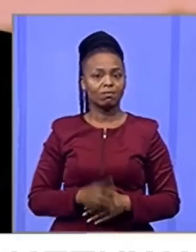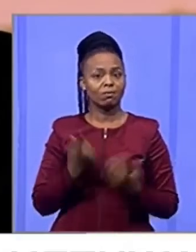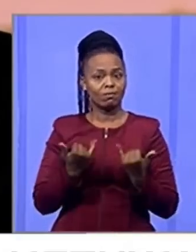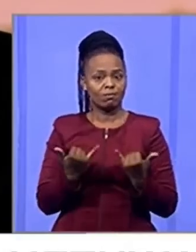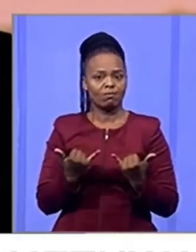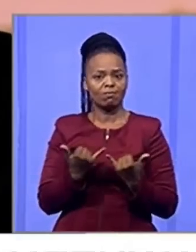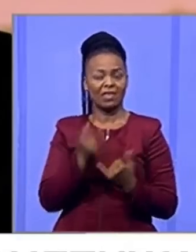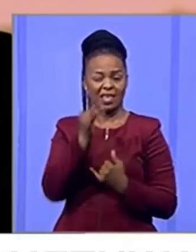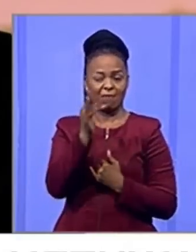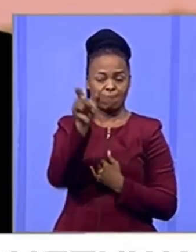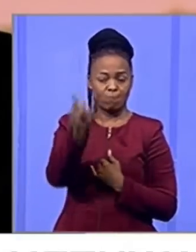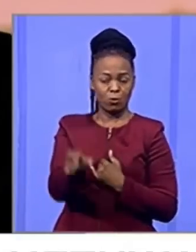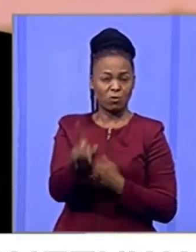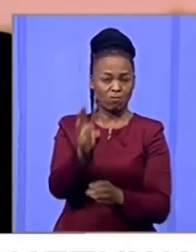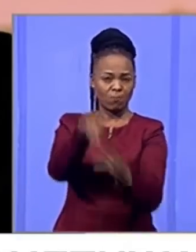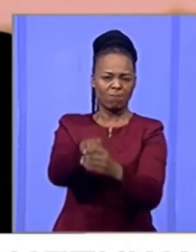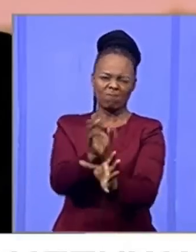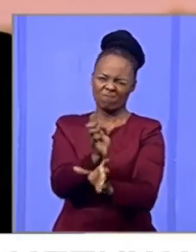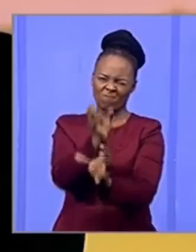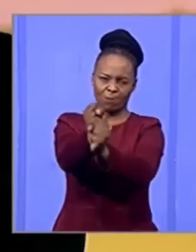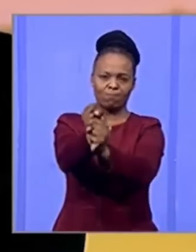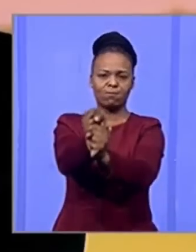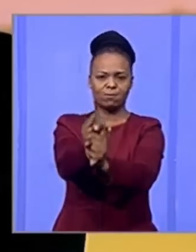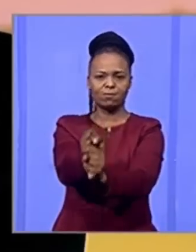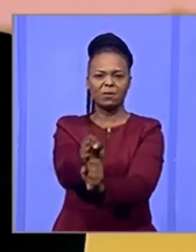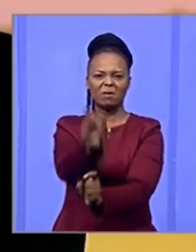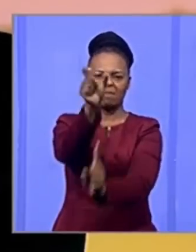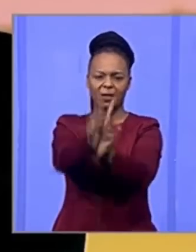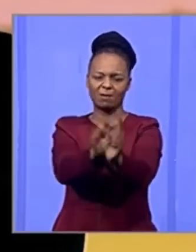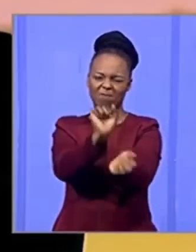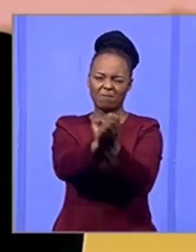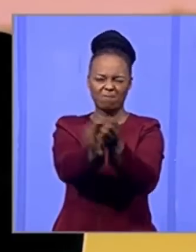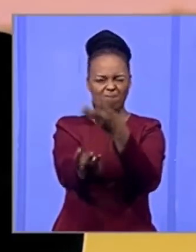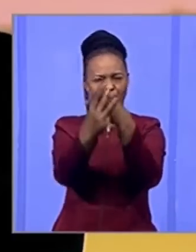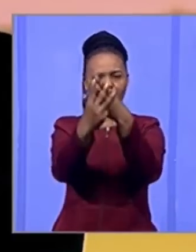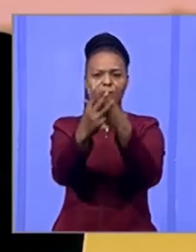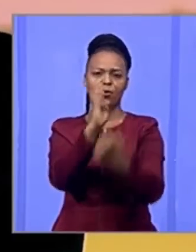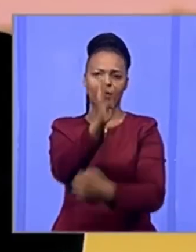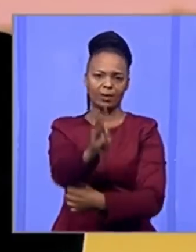go after them, and they will face the full might of the law.